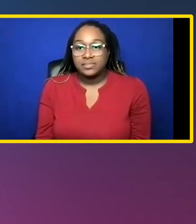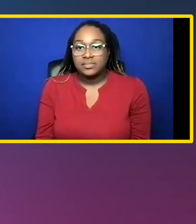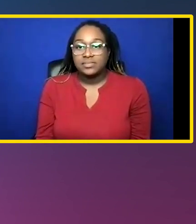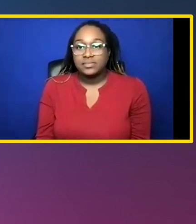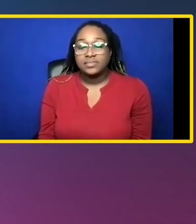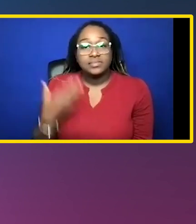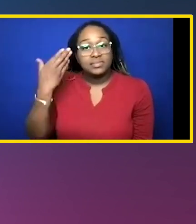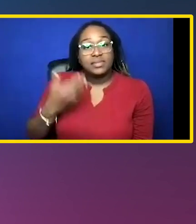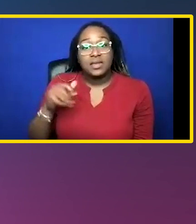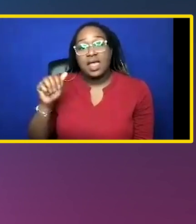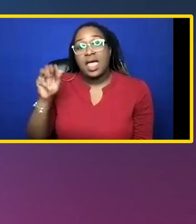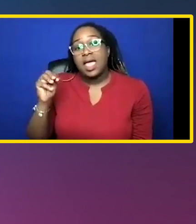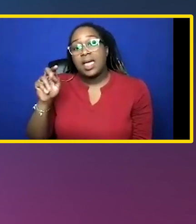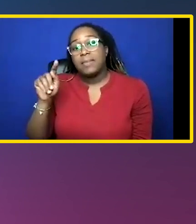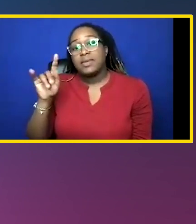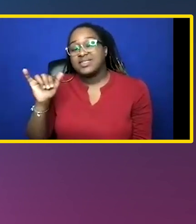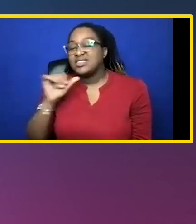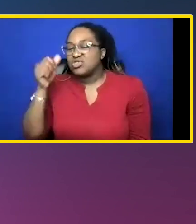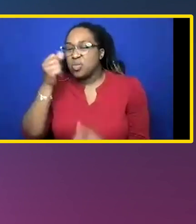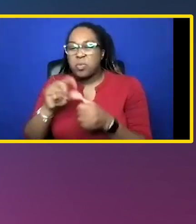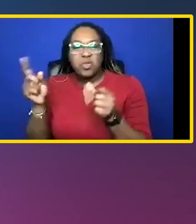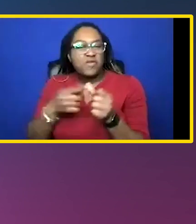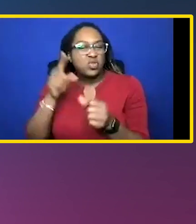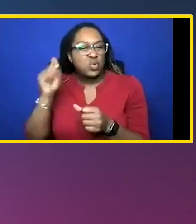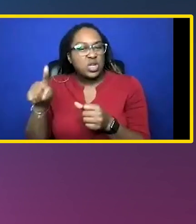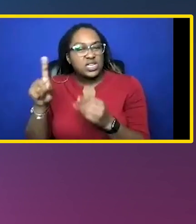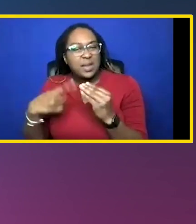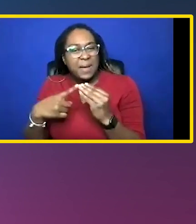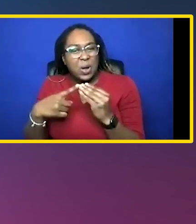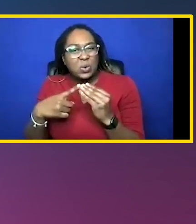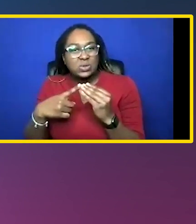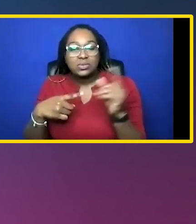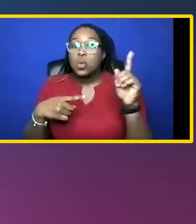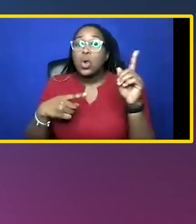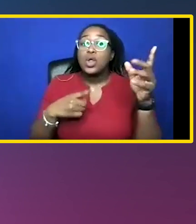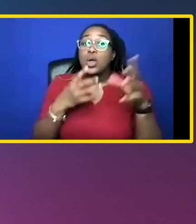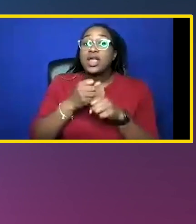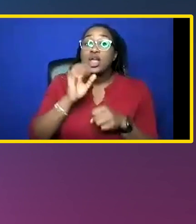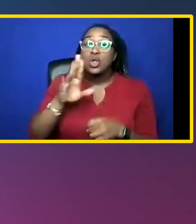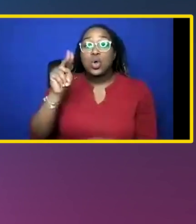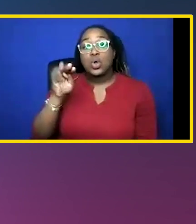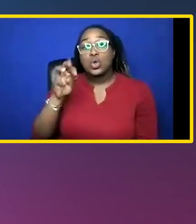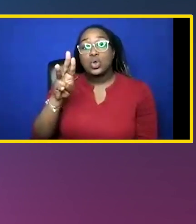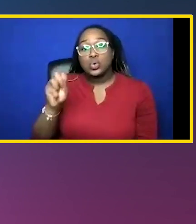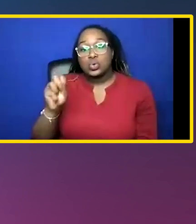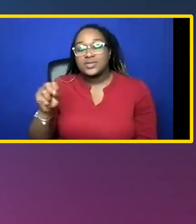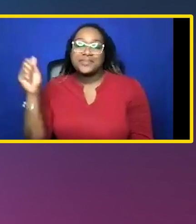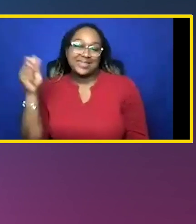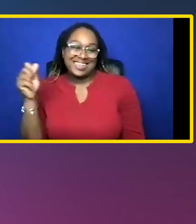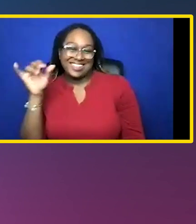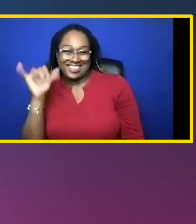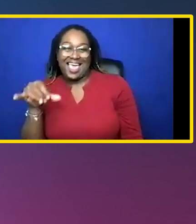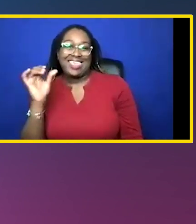This is Amity, and I'm not sure if I remember the first question now. Was it about Where do you consume your news? Okay, so yes,